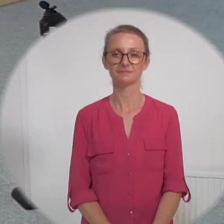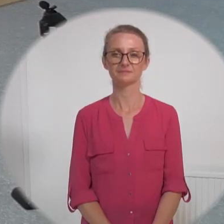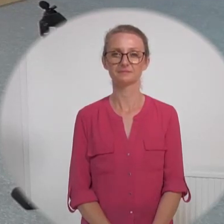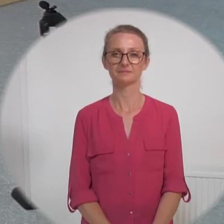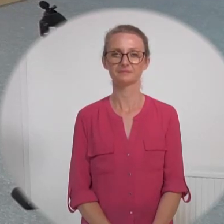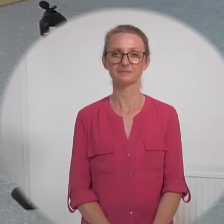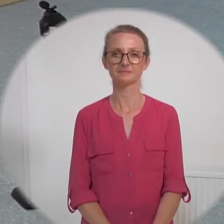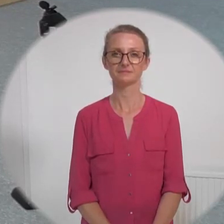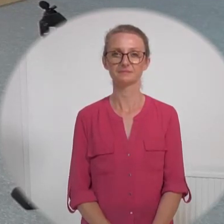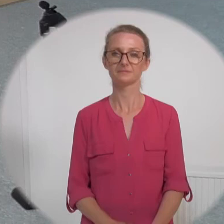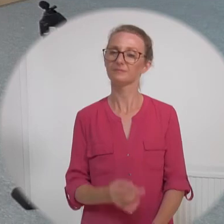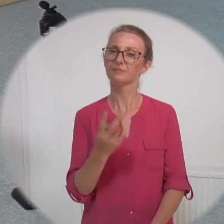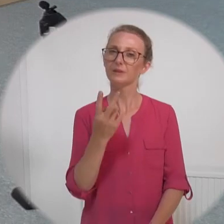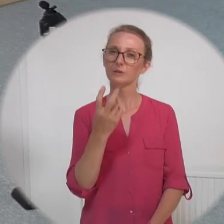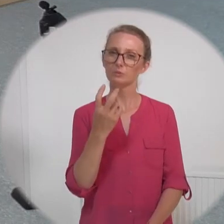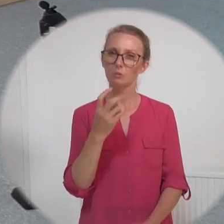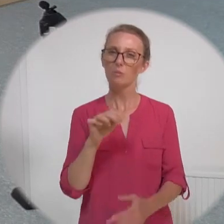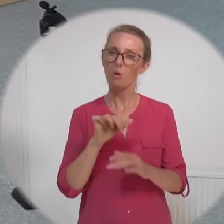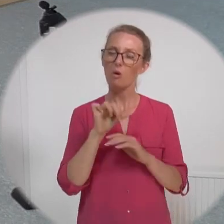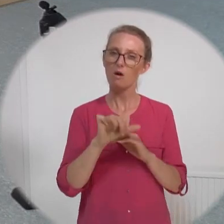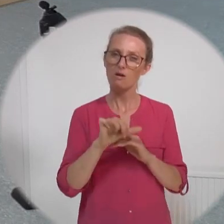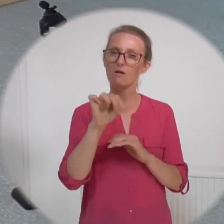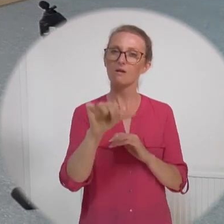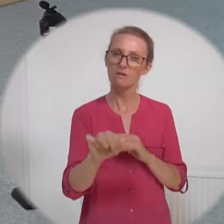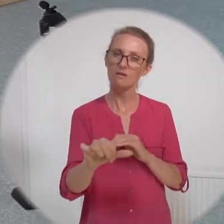Okay, 2 more moves now. We're going to look at